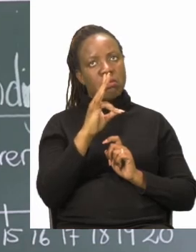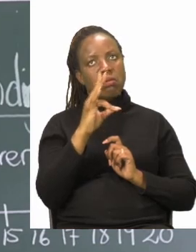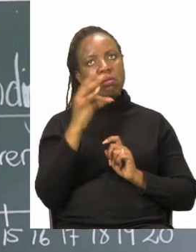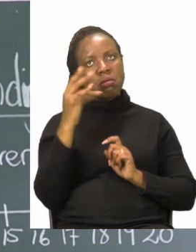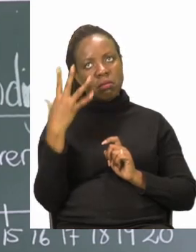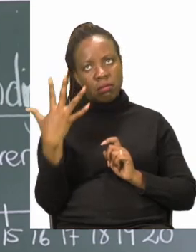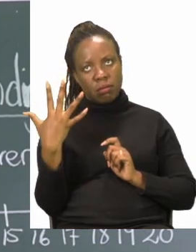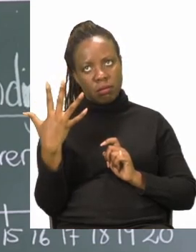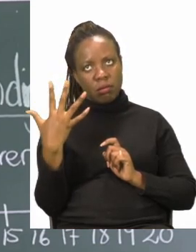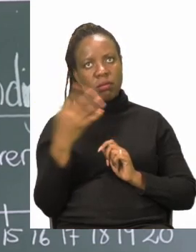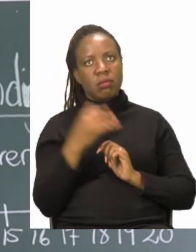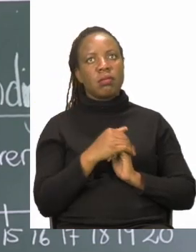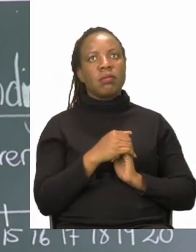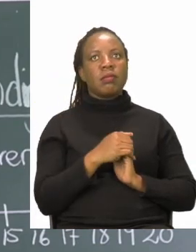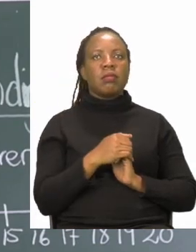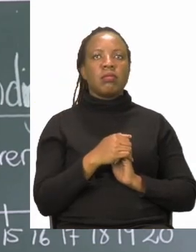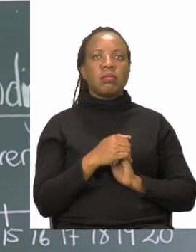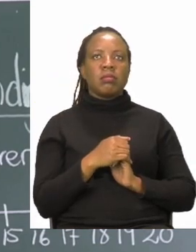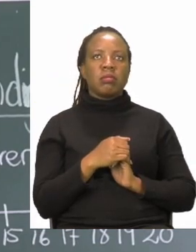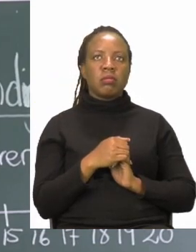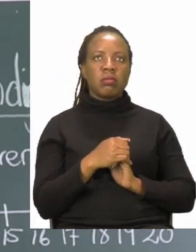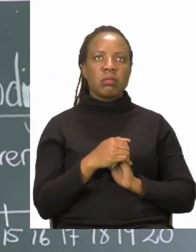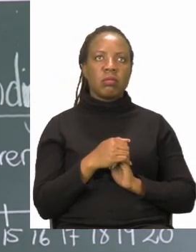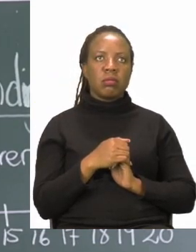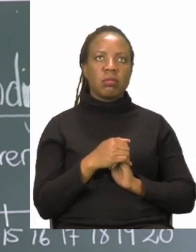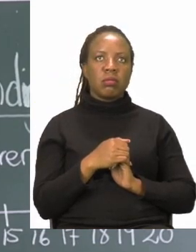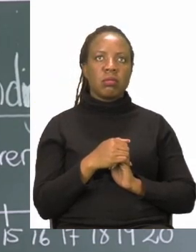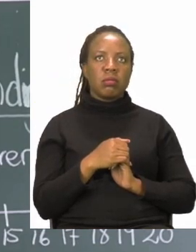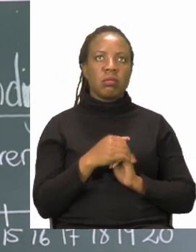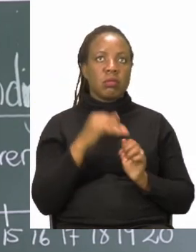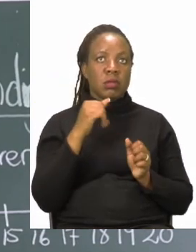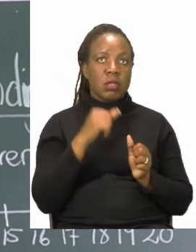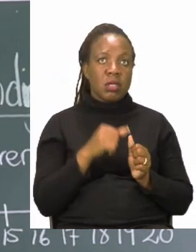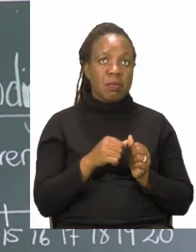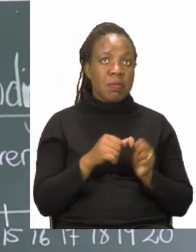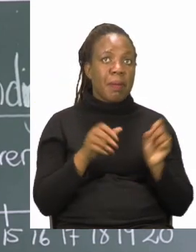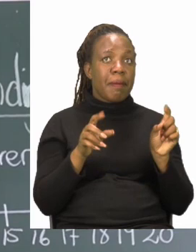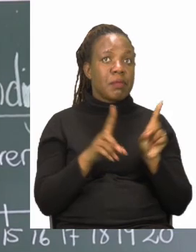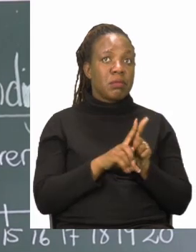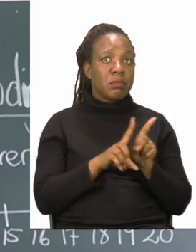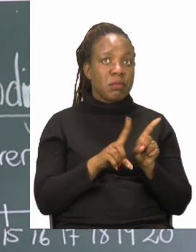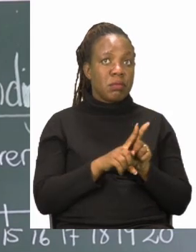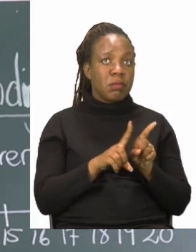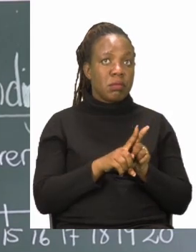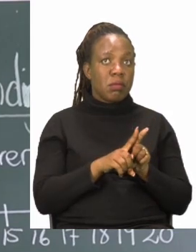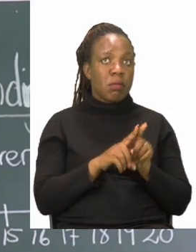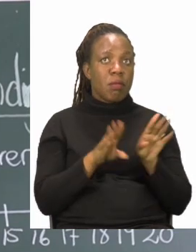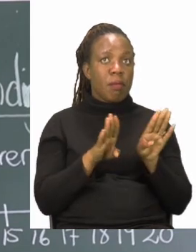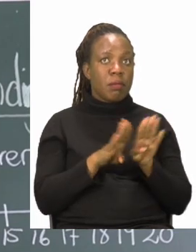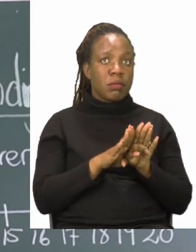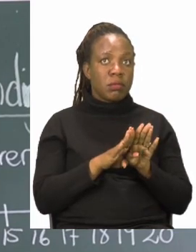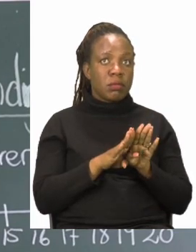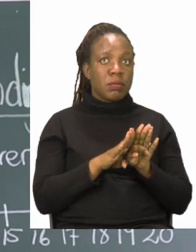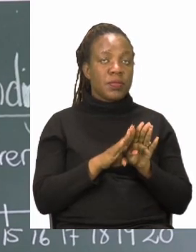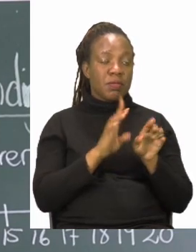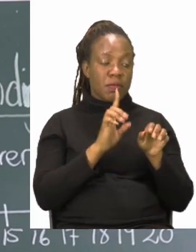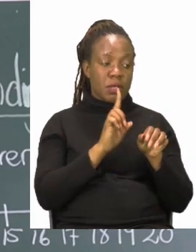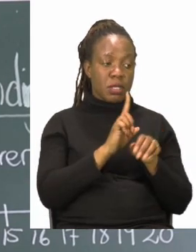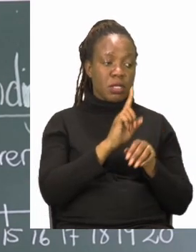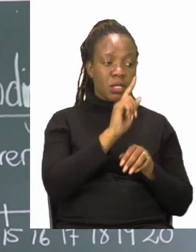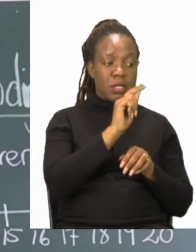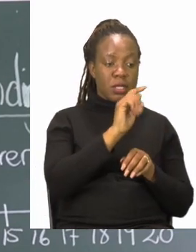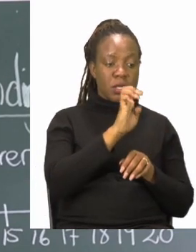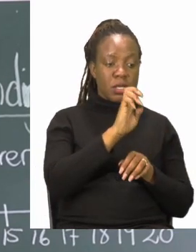75. Okay, so remember what we did previously. We said we take our tens and we